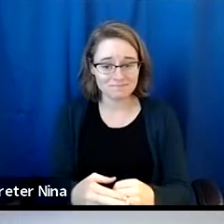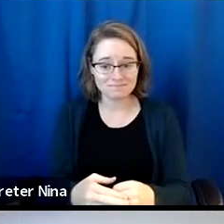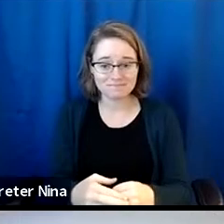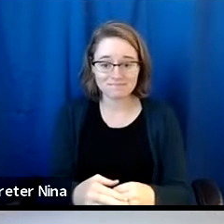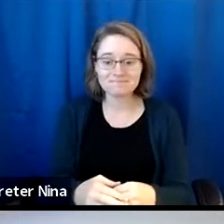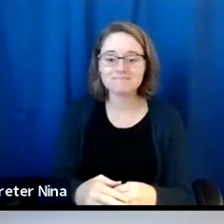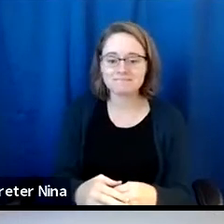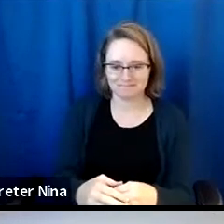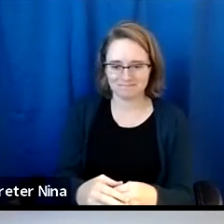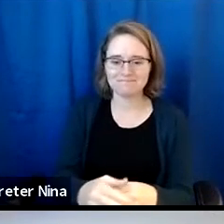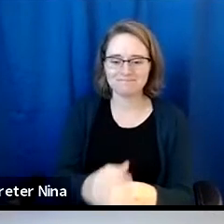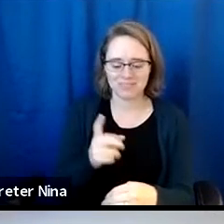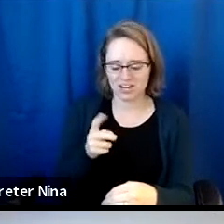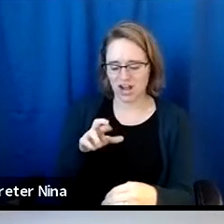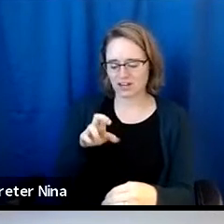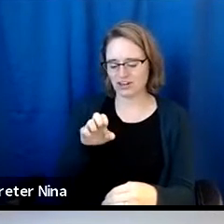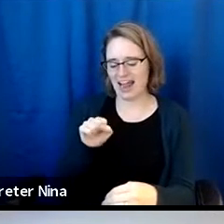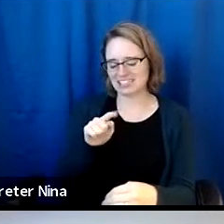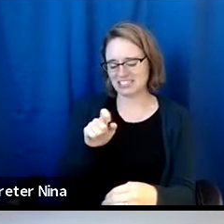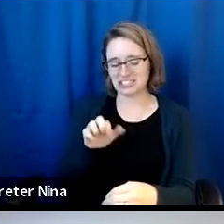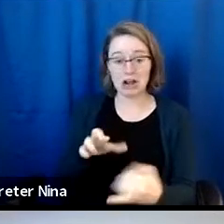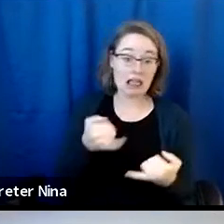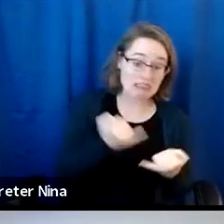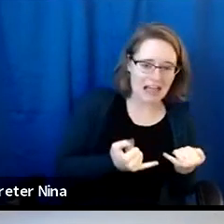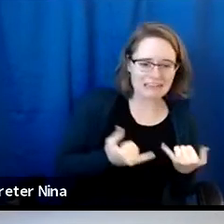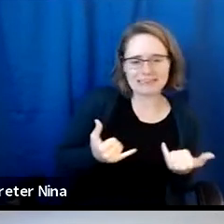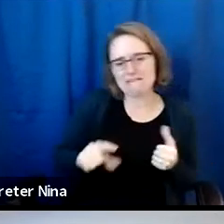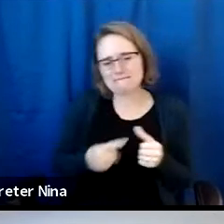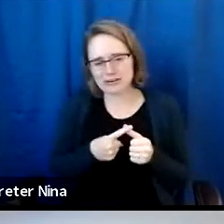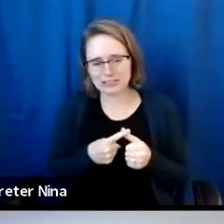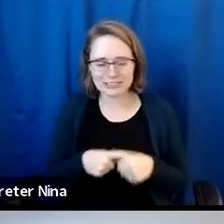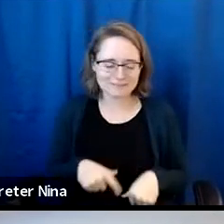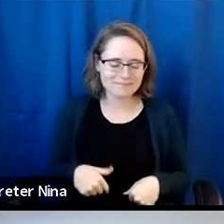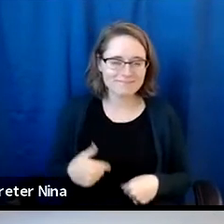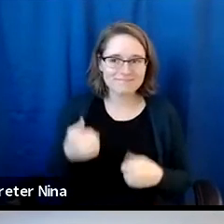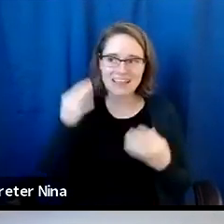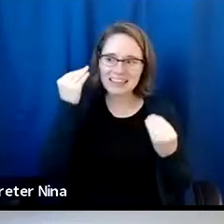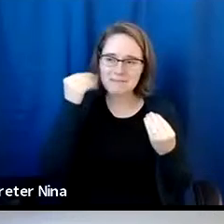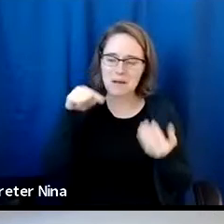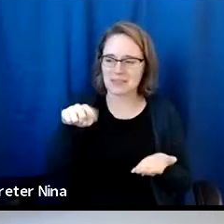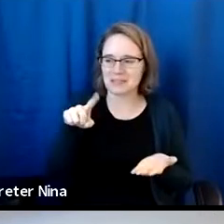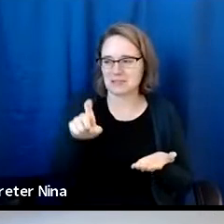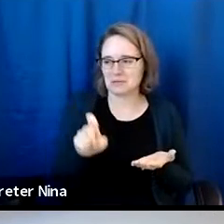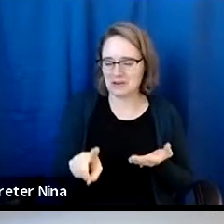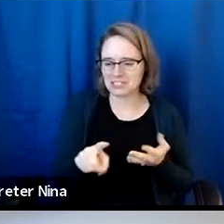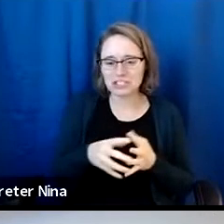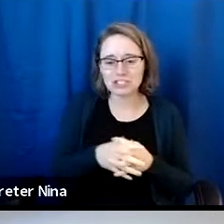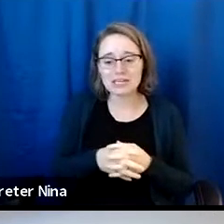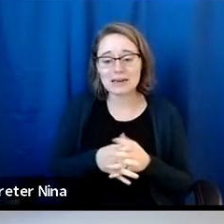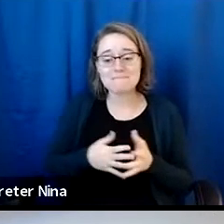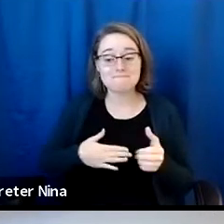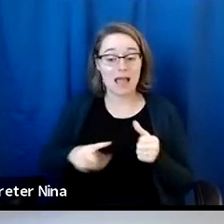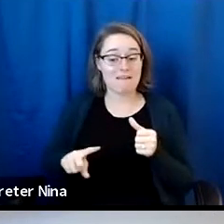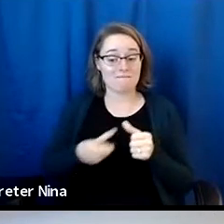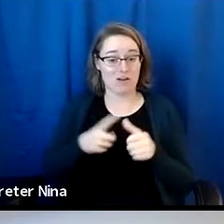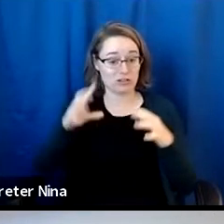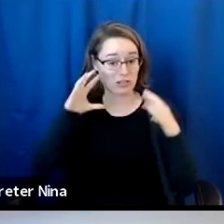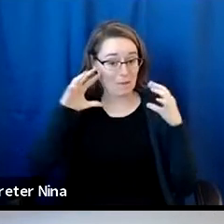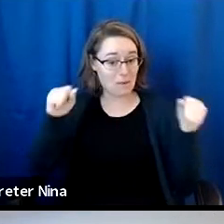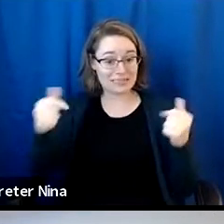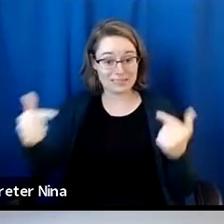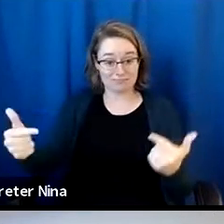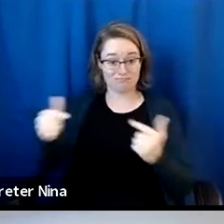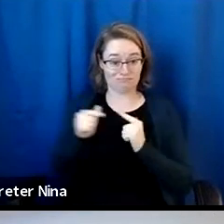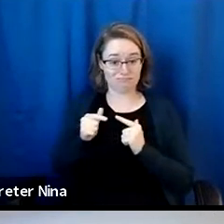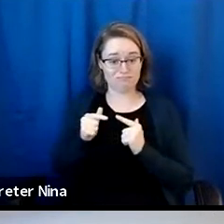Well, I guess I'll start since I went last time. When I think about this question, when I got my first presidency, the